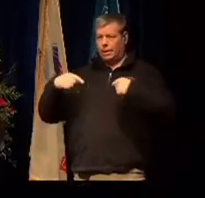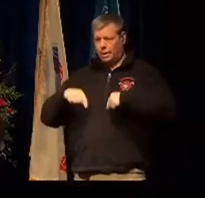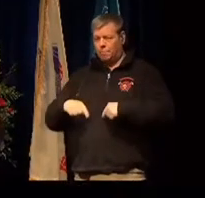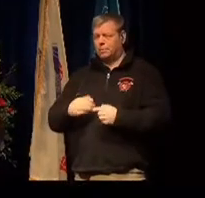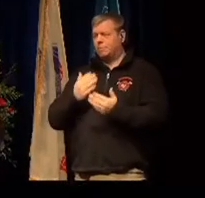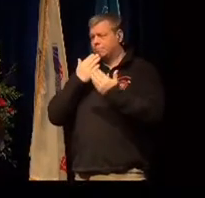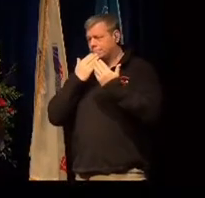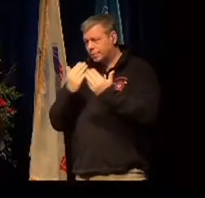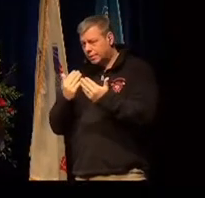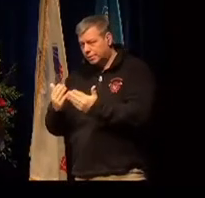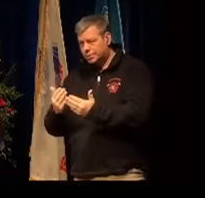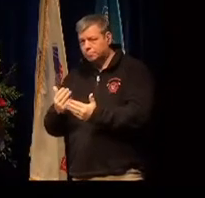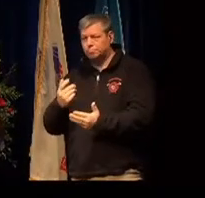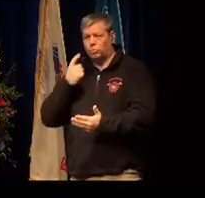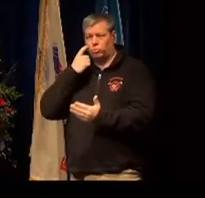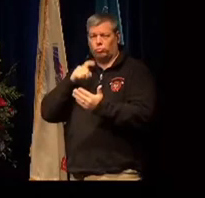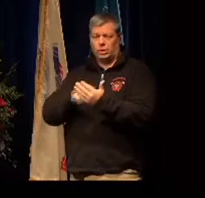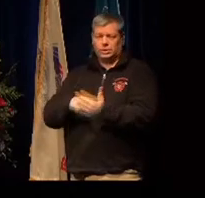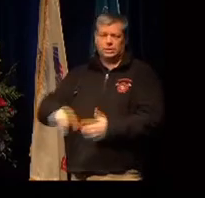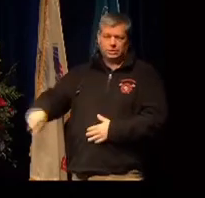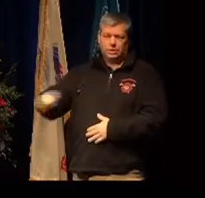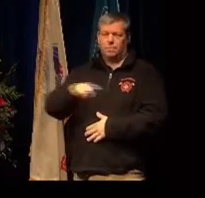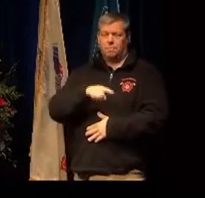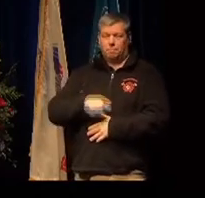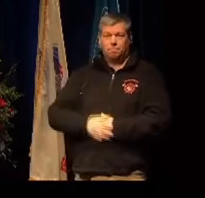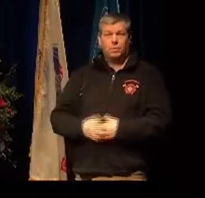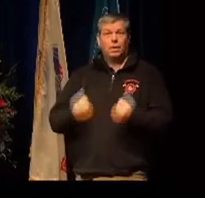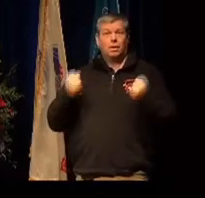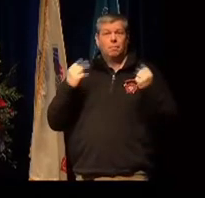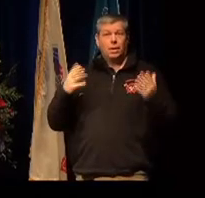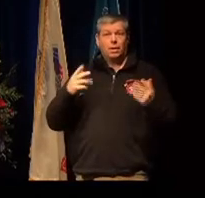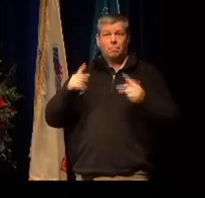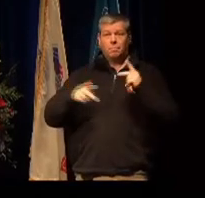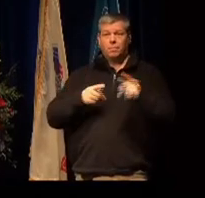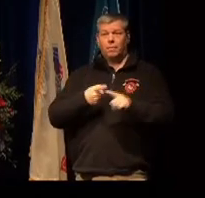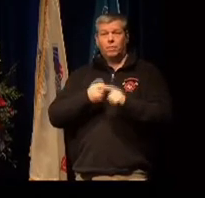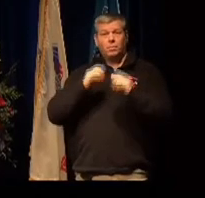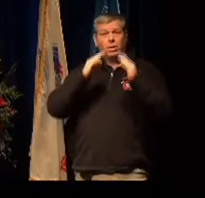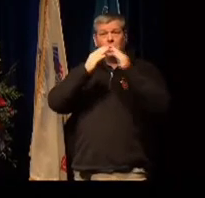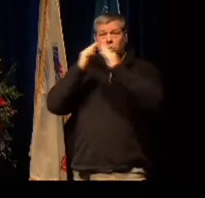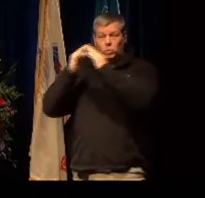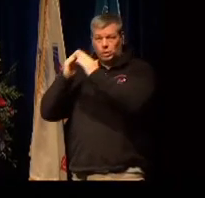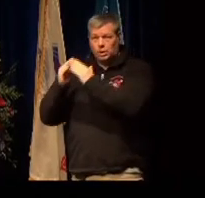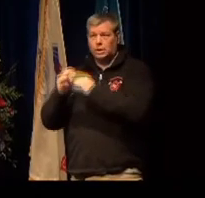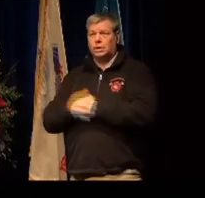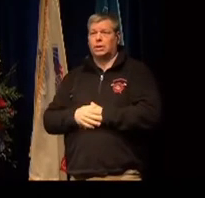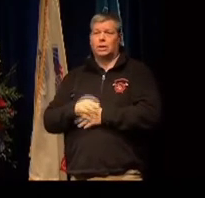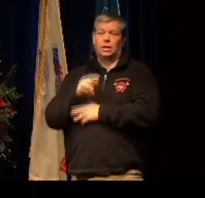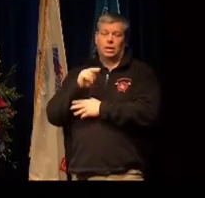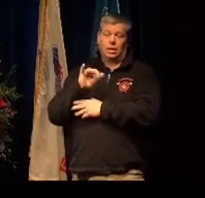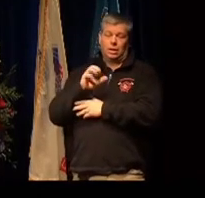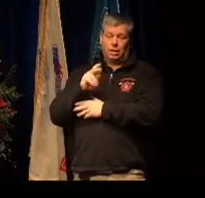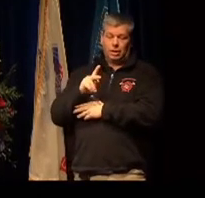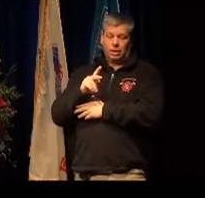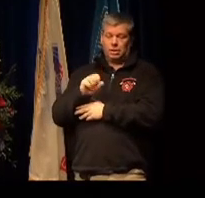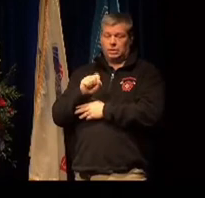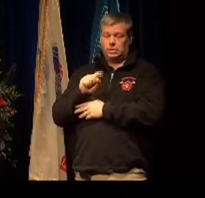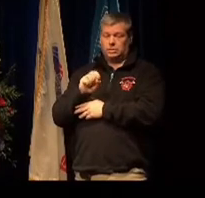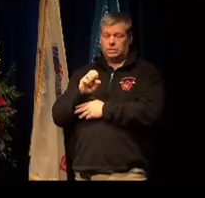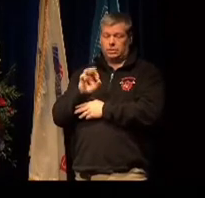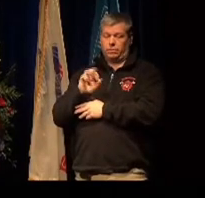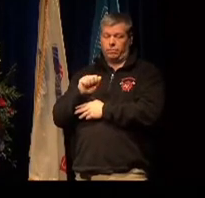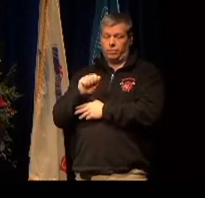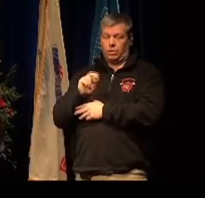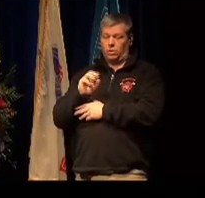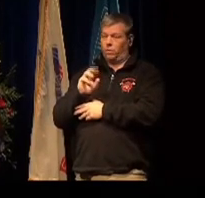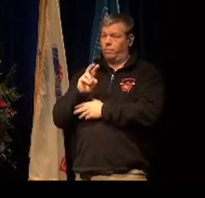thank and recognize. A lot of people from our community as well. Nick Stefanovich, where are you, Nick? Thank you